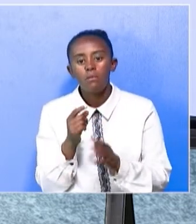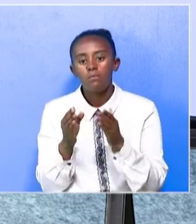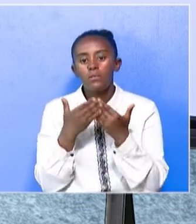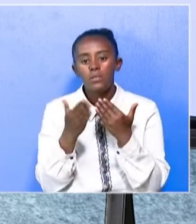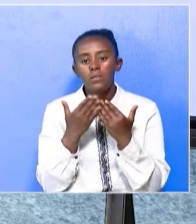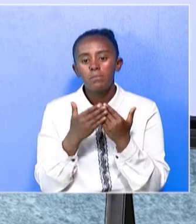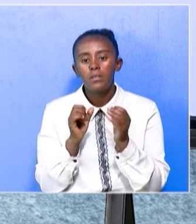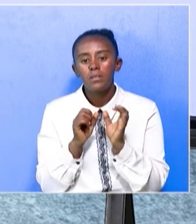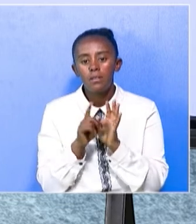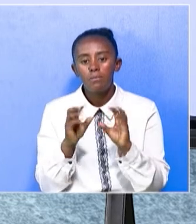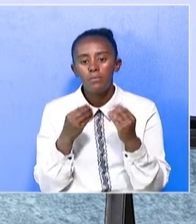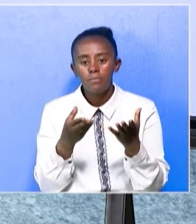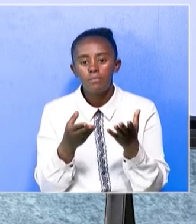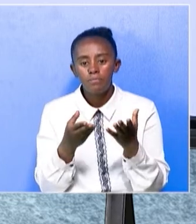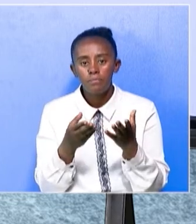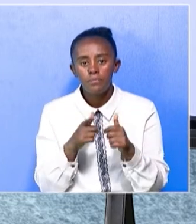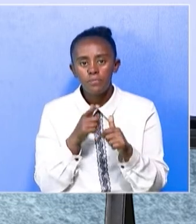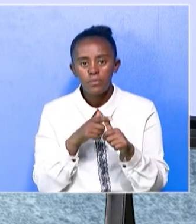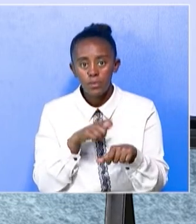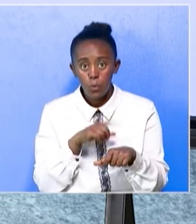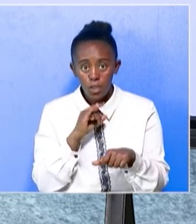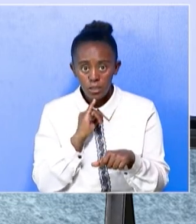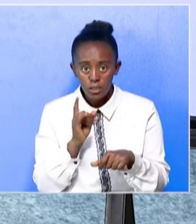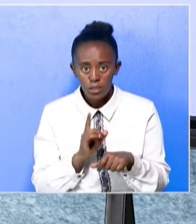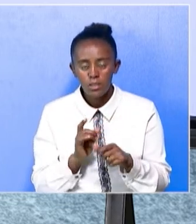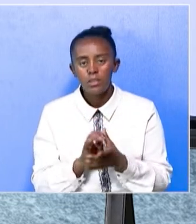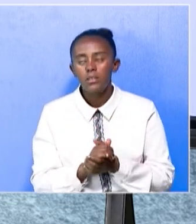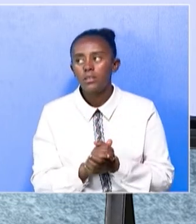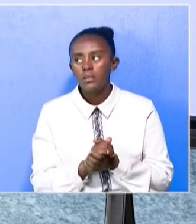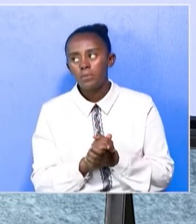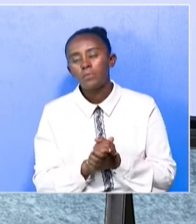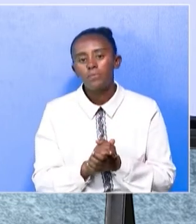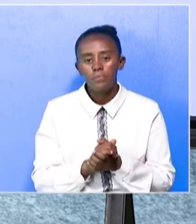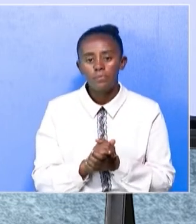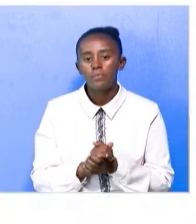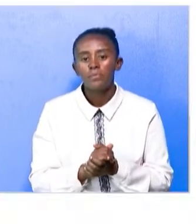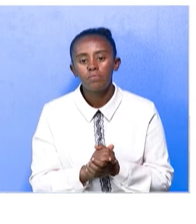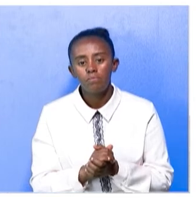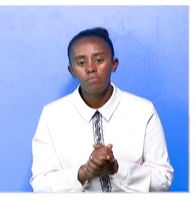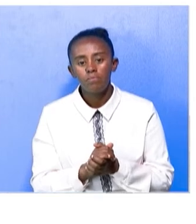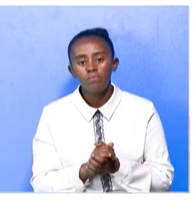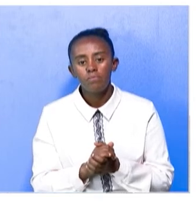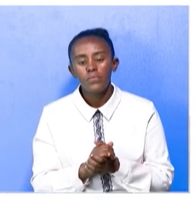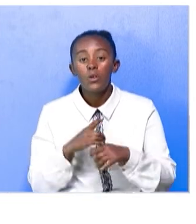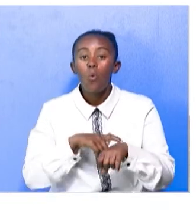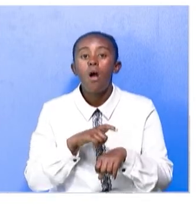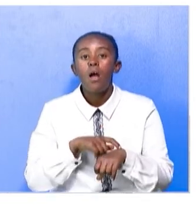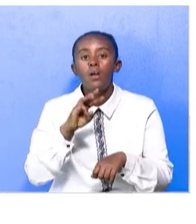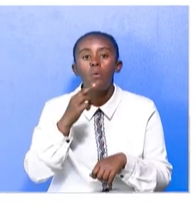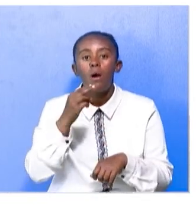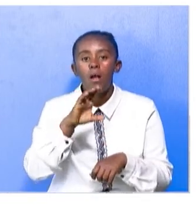it. The first one is that is likes, okay? Yeah. Why